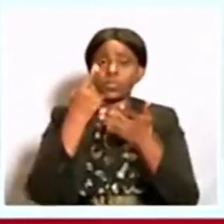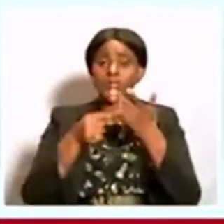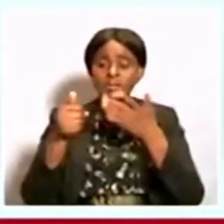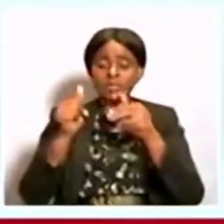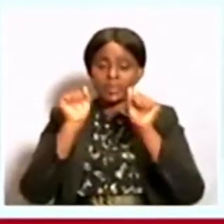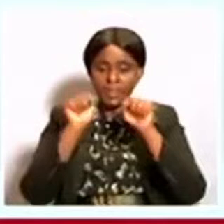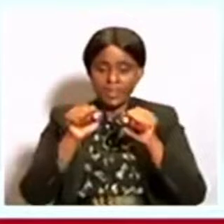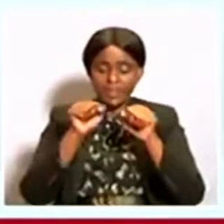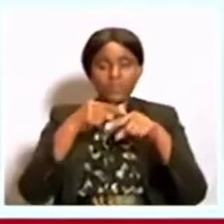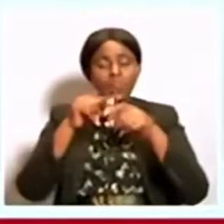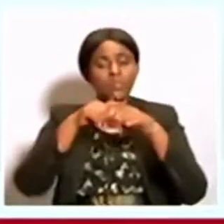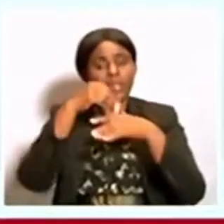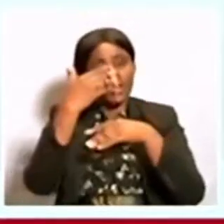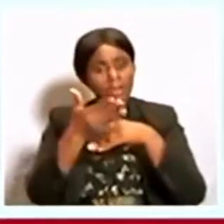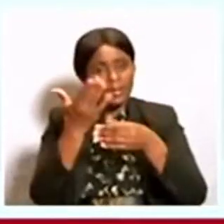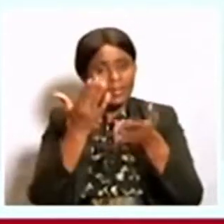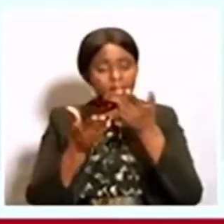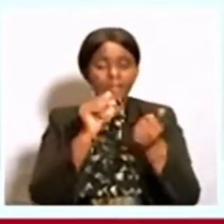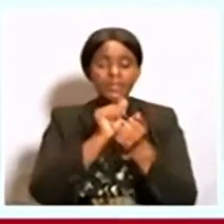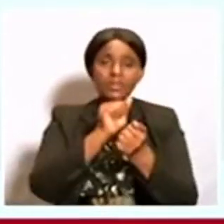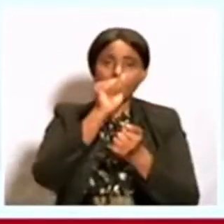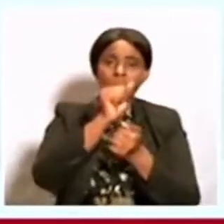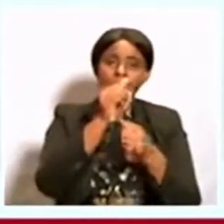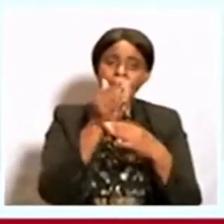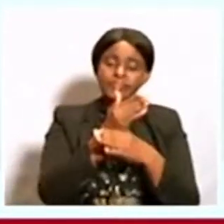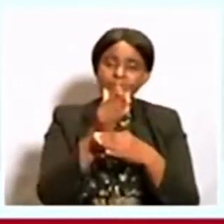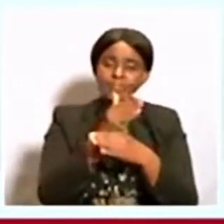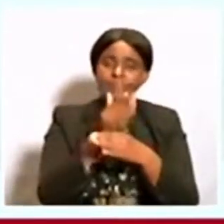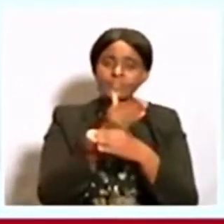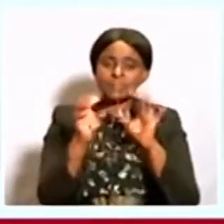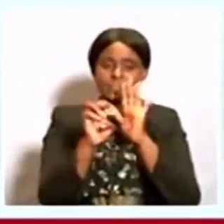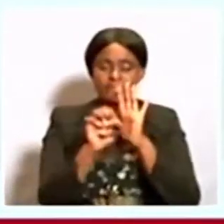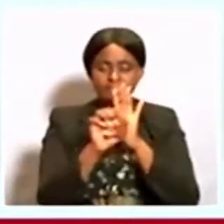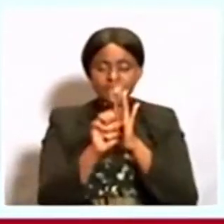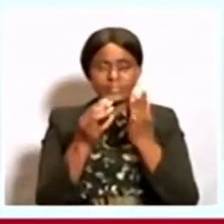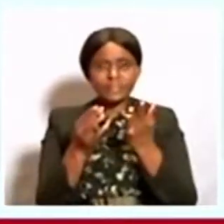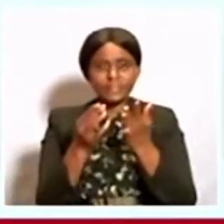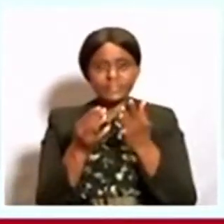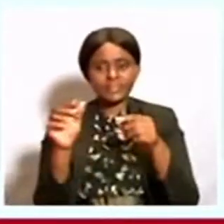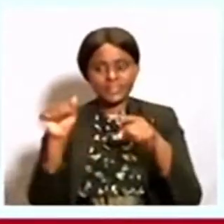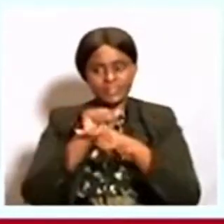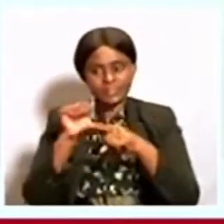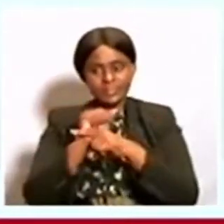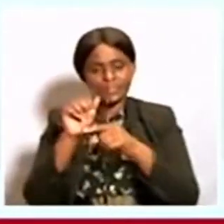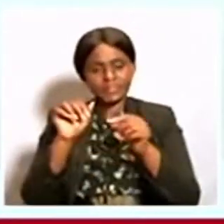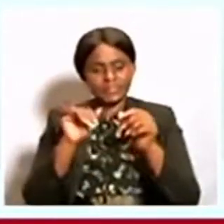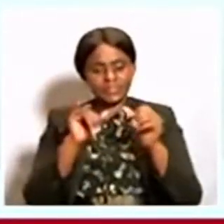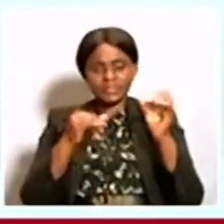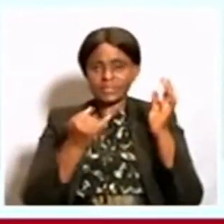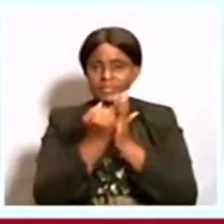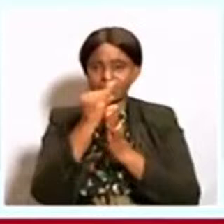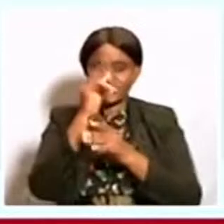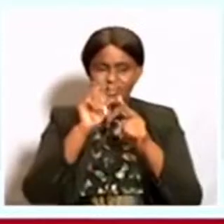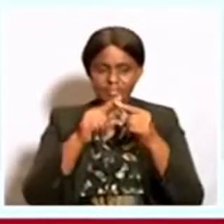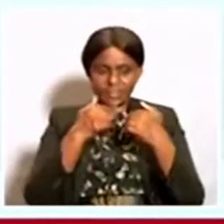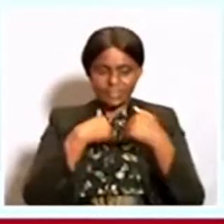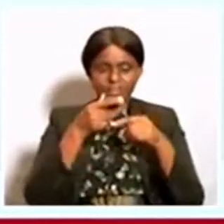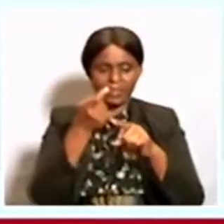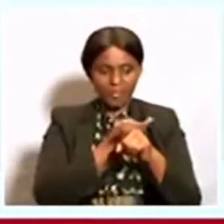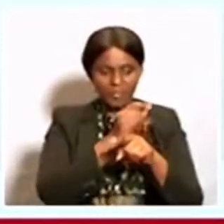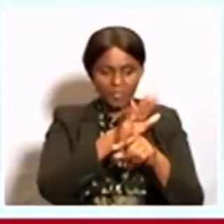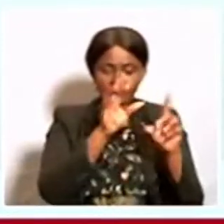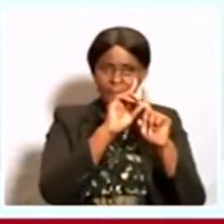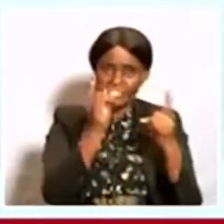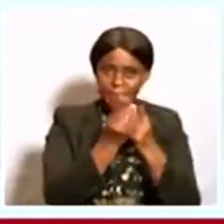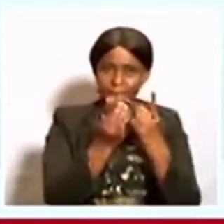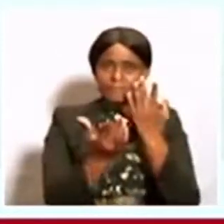to go outside, maybe Sorwes Trades Training Institute, but there are minutes that they come from your